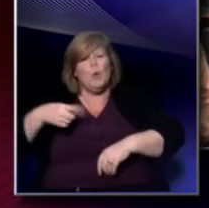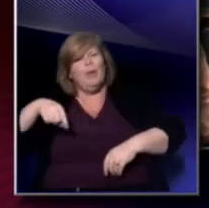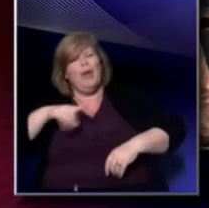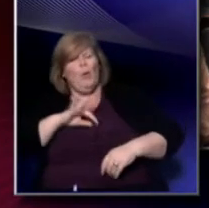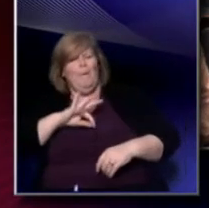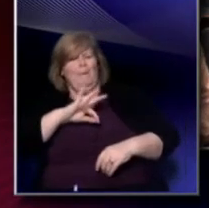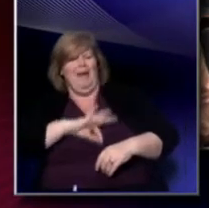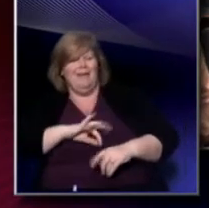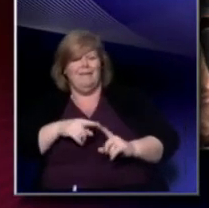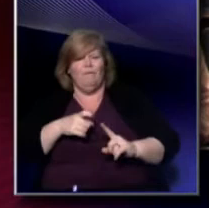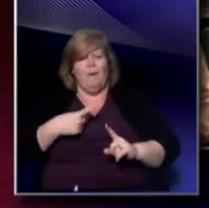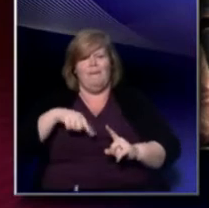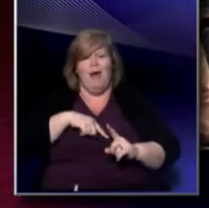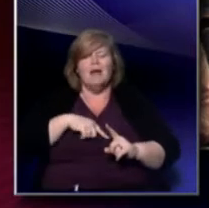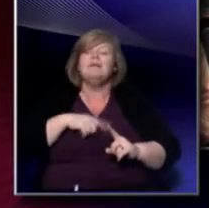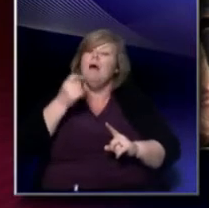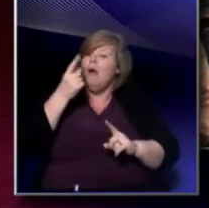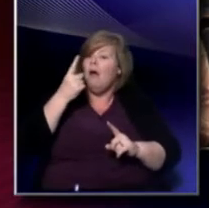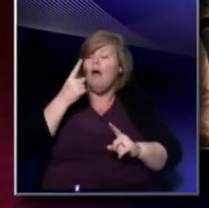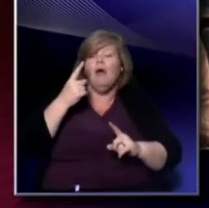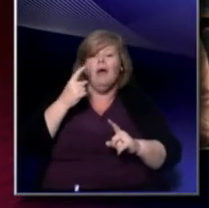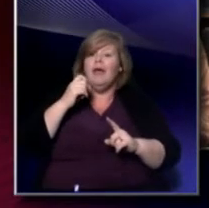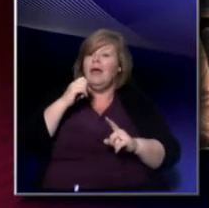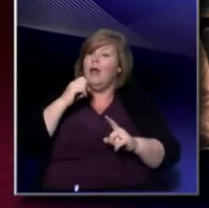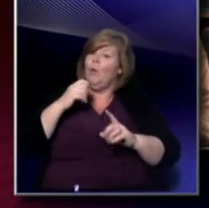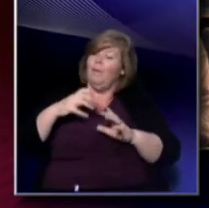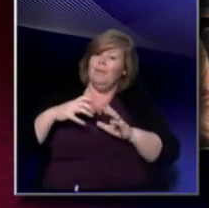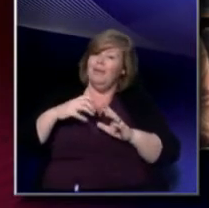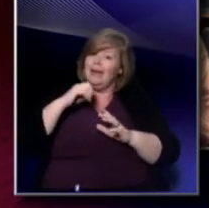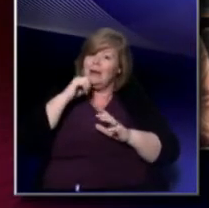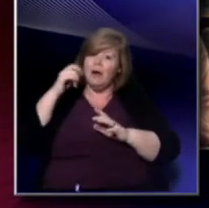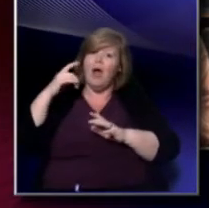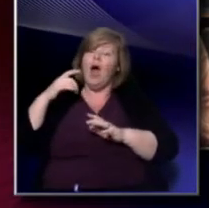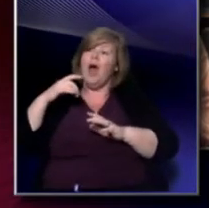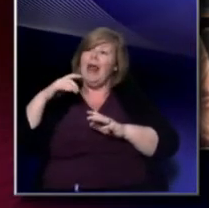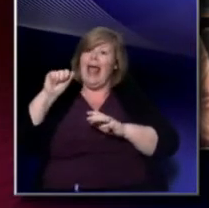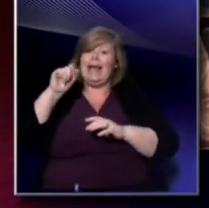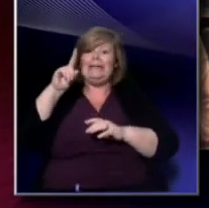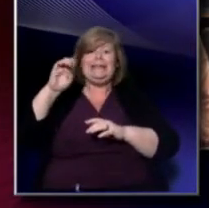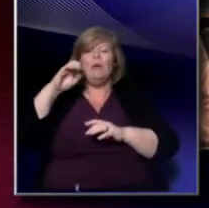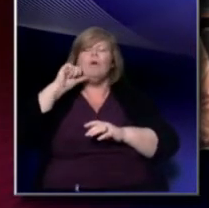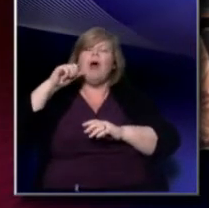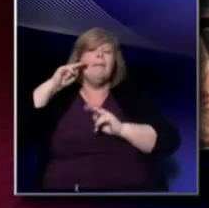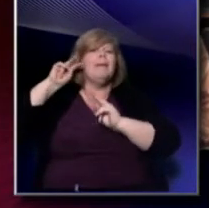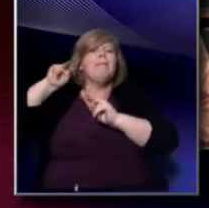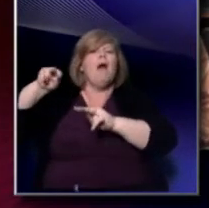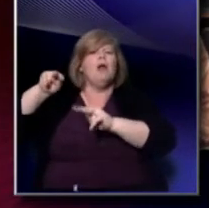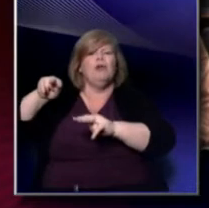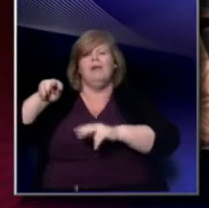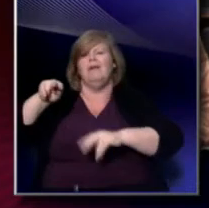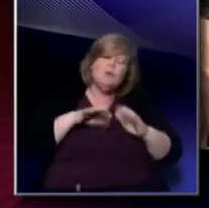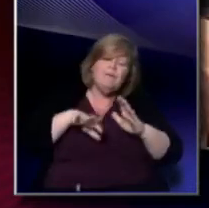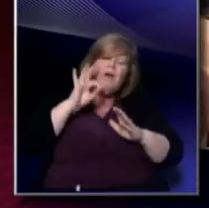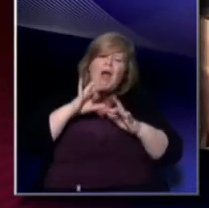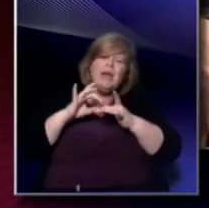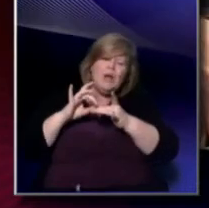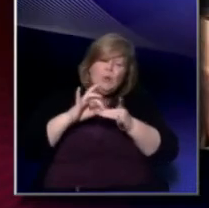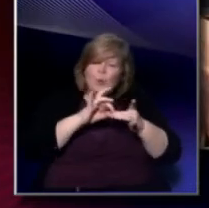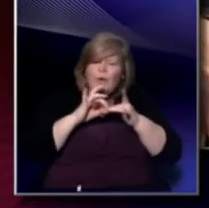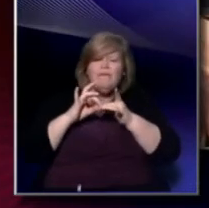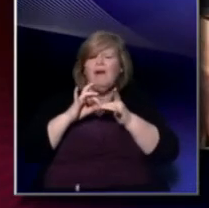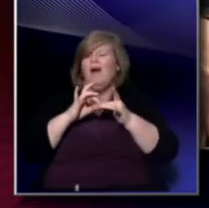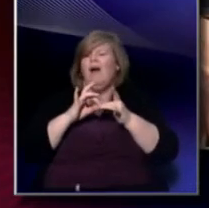well, even though it will be out of the scope of ADE's monitoring on this particular project. Okay. Acceptable